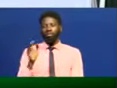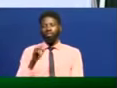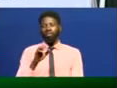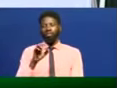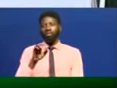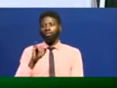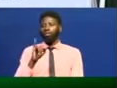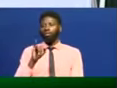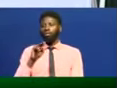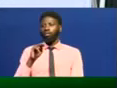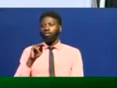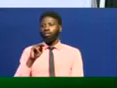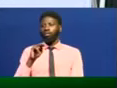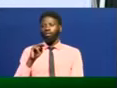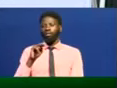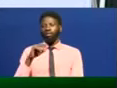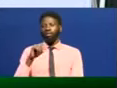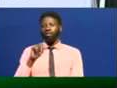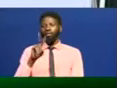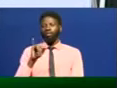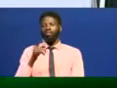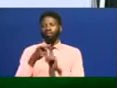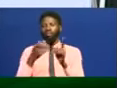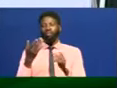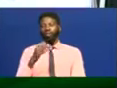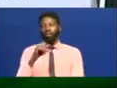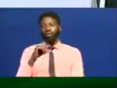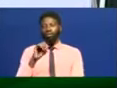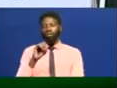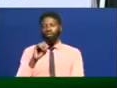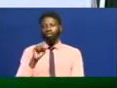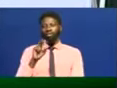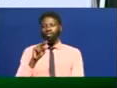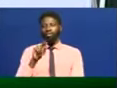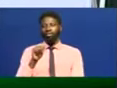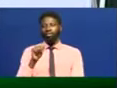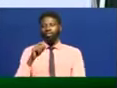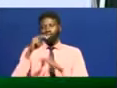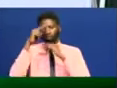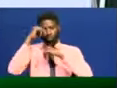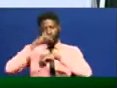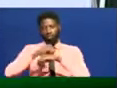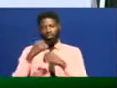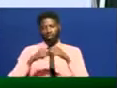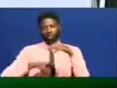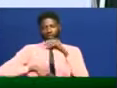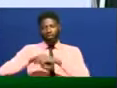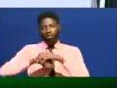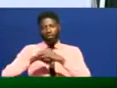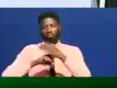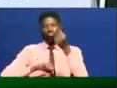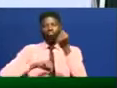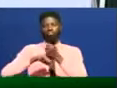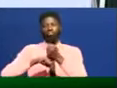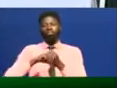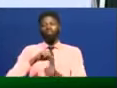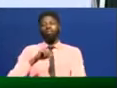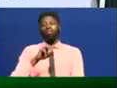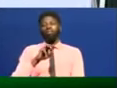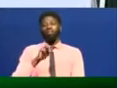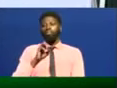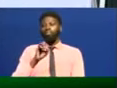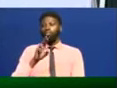straight from Goseta Secondary School, now on a football scholarship at Montverde